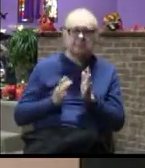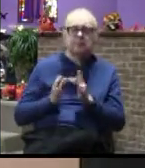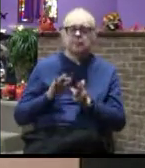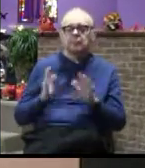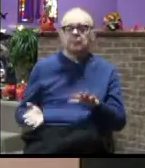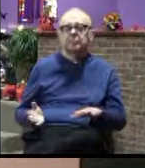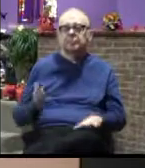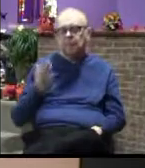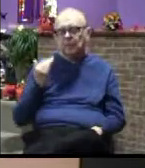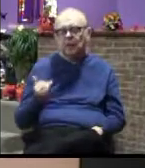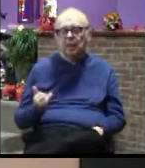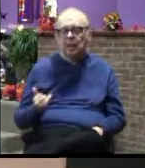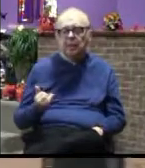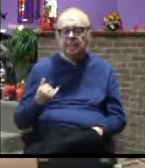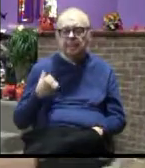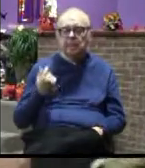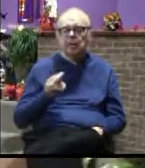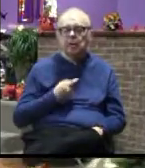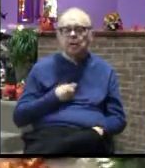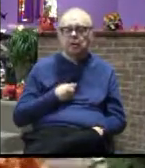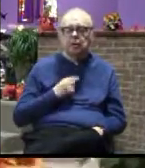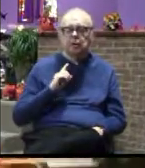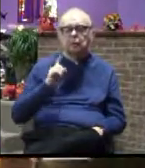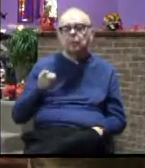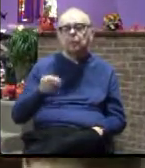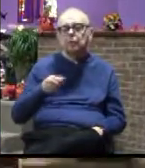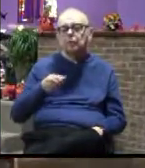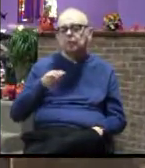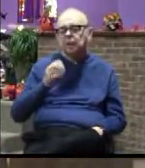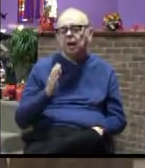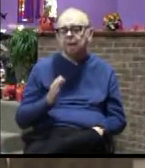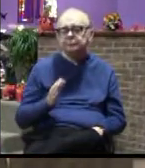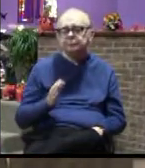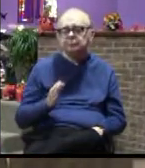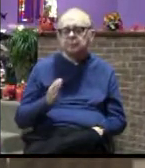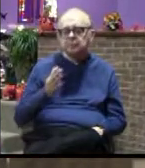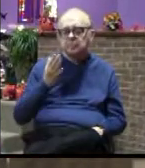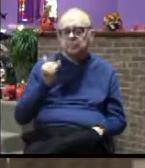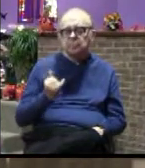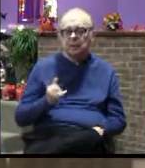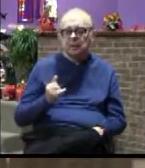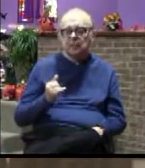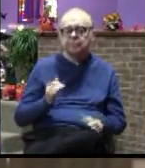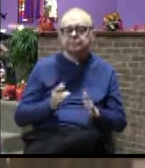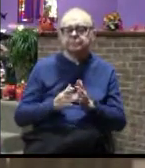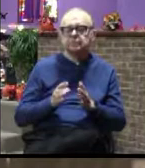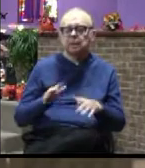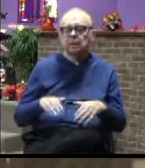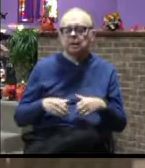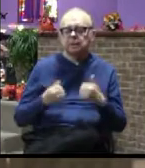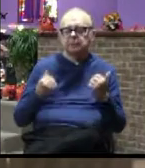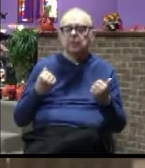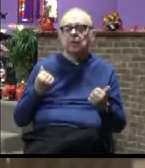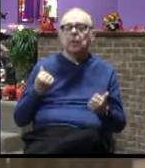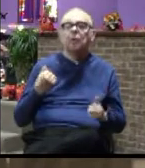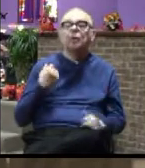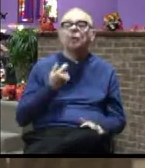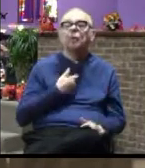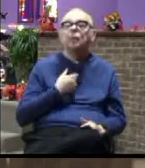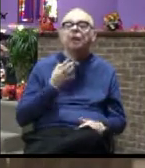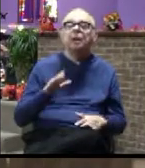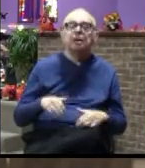Jesus died so we could come to God and because he lives we live